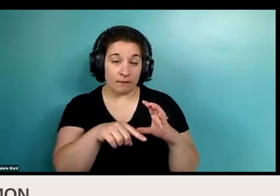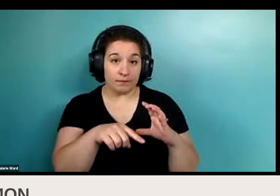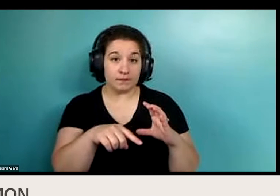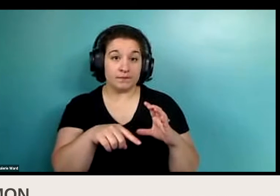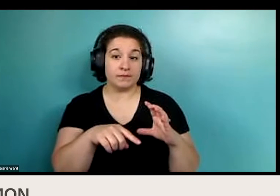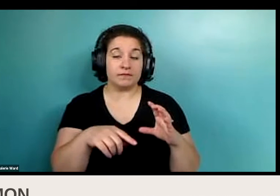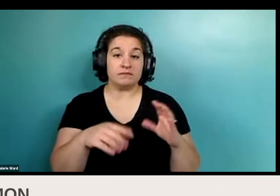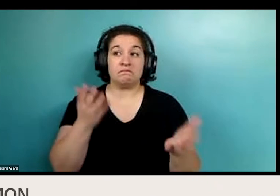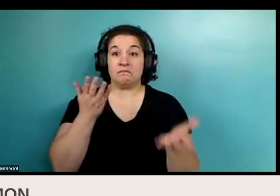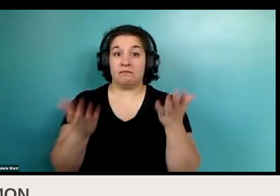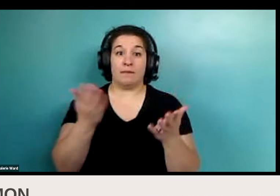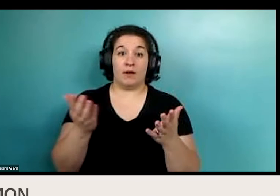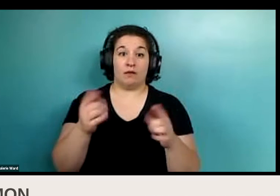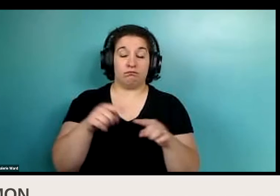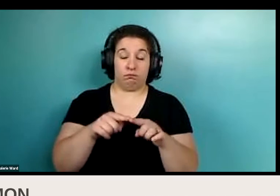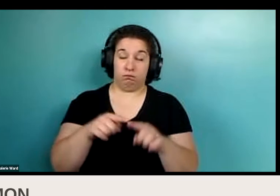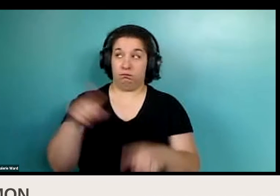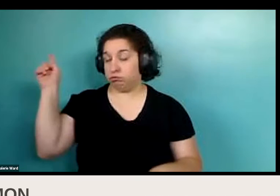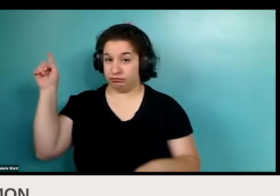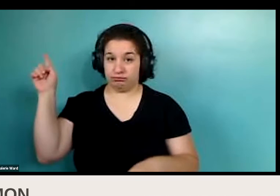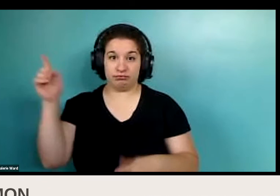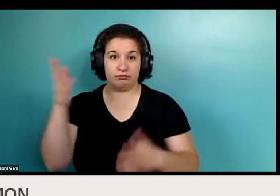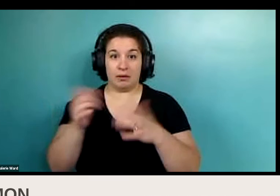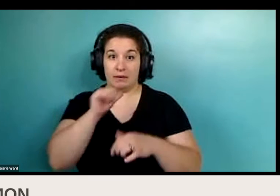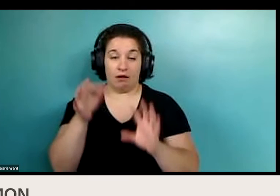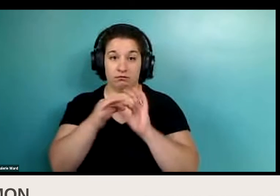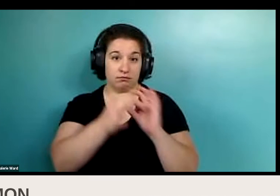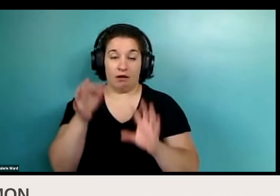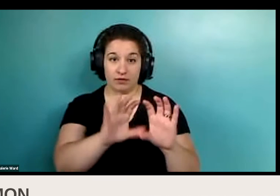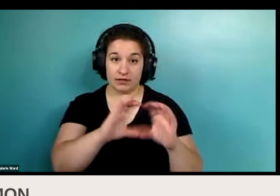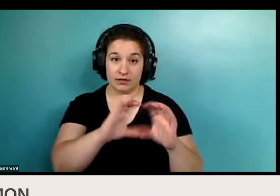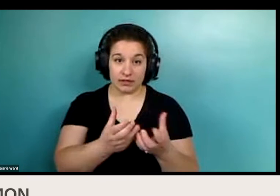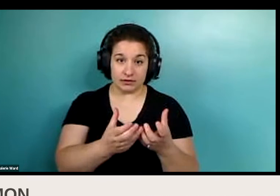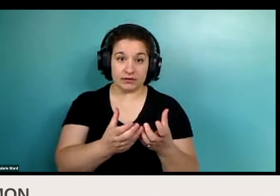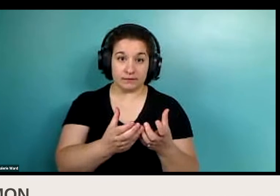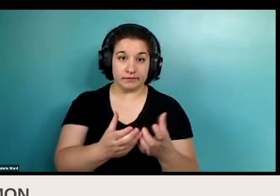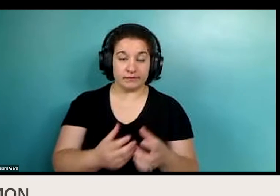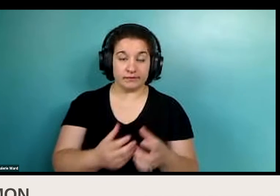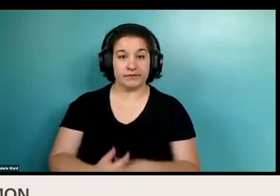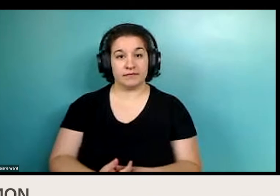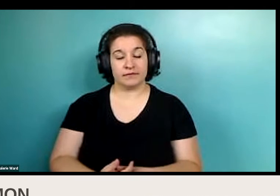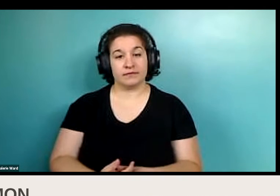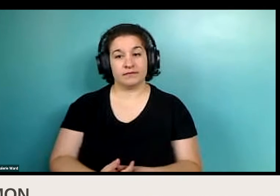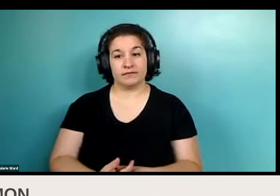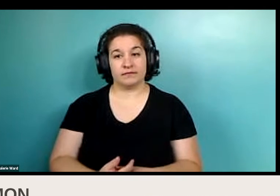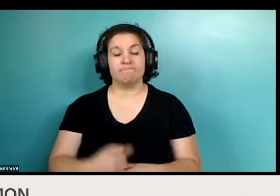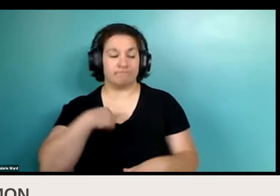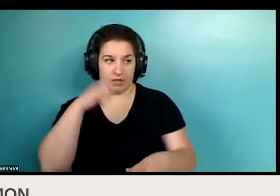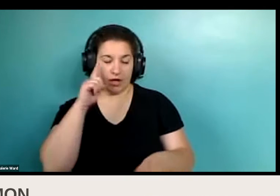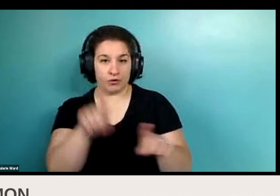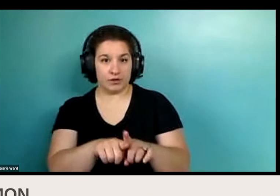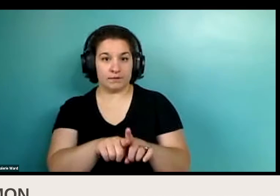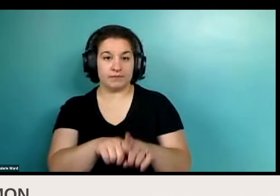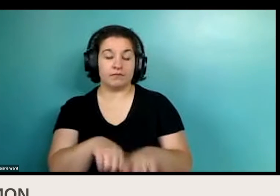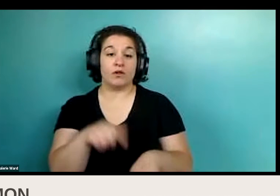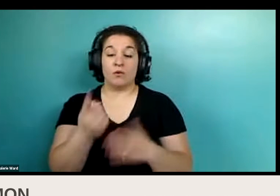out of left field, and it might be about something that has nothing to do with class. So yeah. I agree. And the one thing that I just